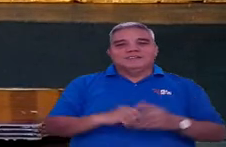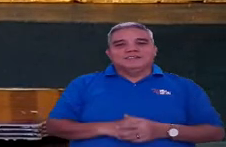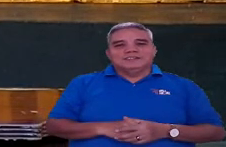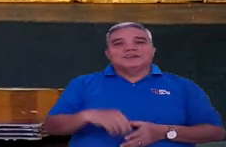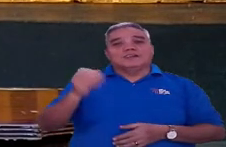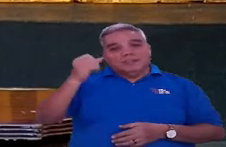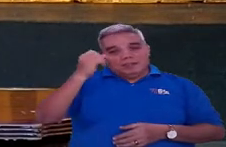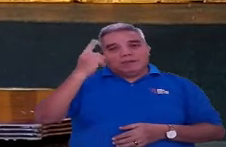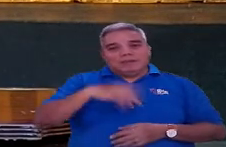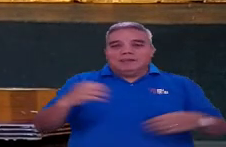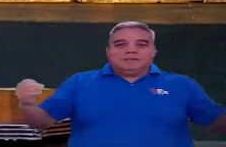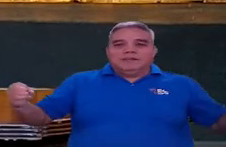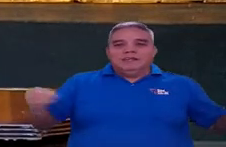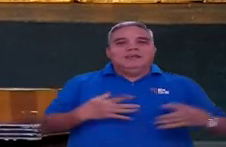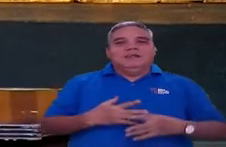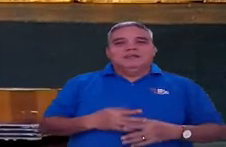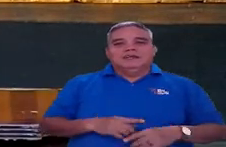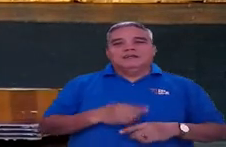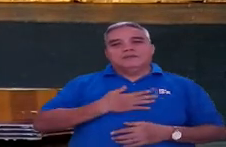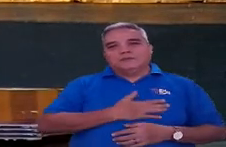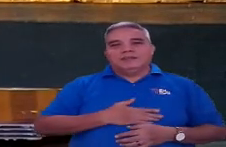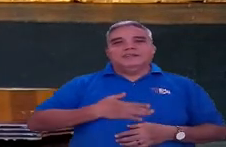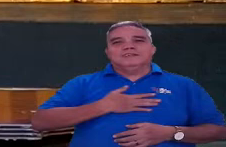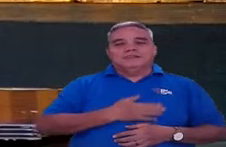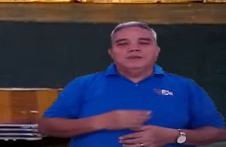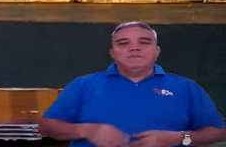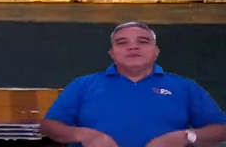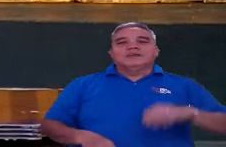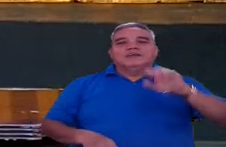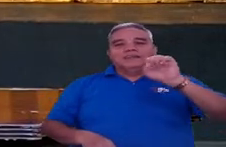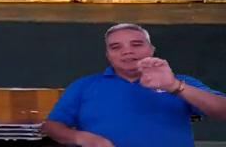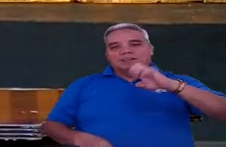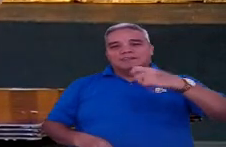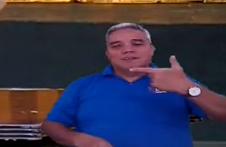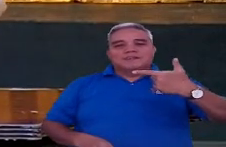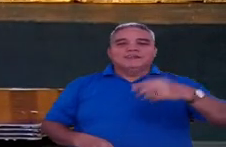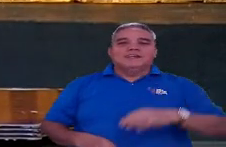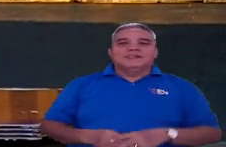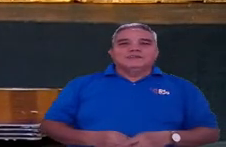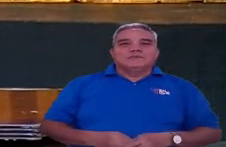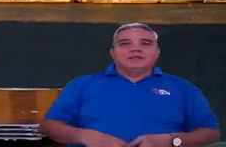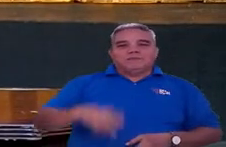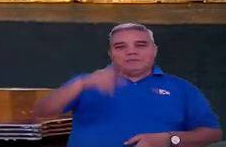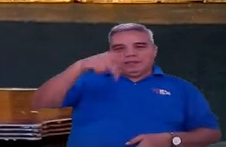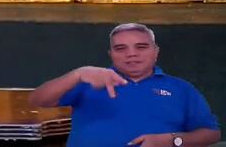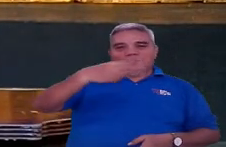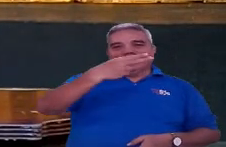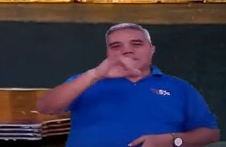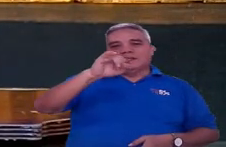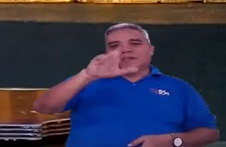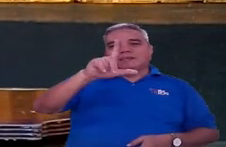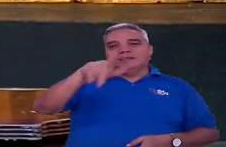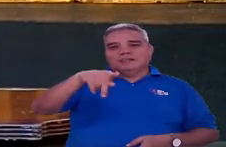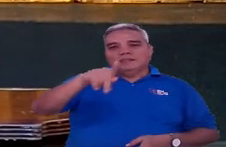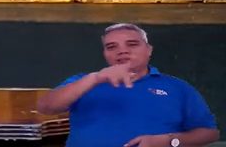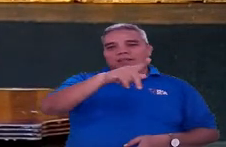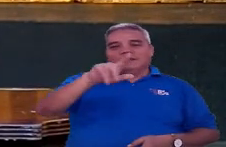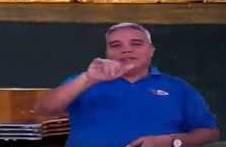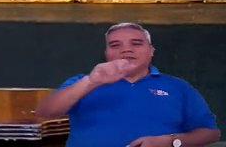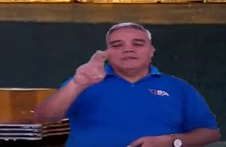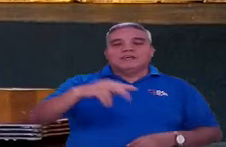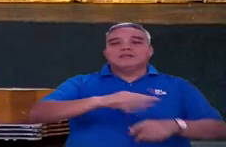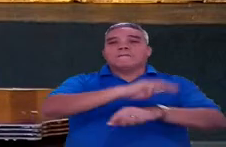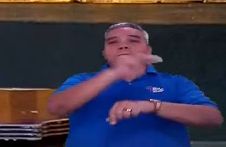na? Nakuha ng nervous na to? Okay, 2 Corinthians chapter 4, verse 1 to 5. Our message this morning is,